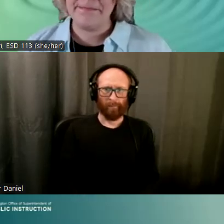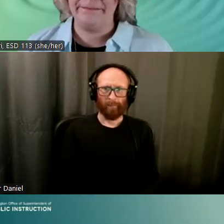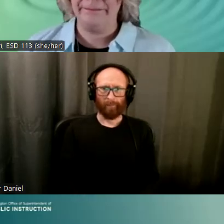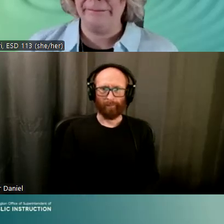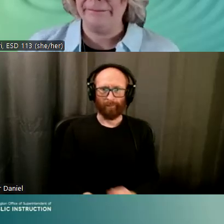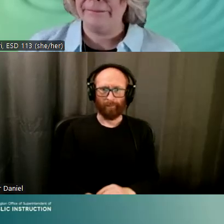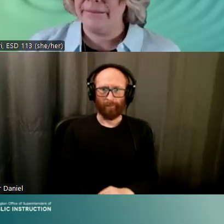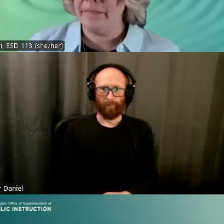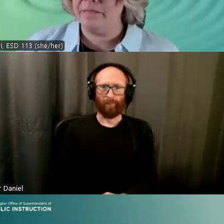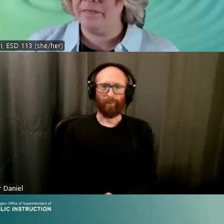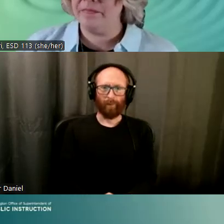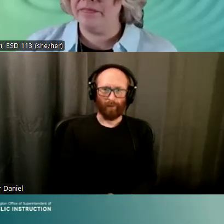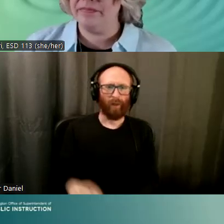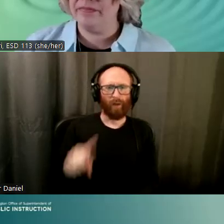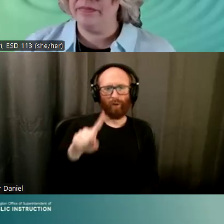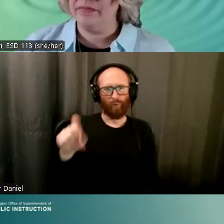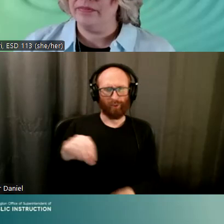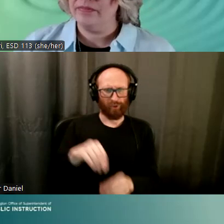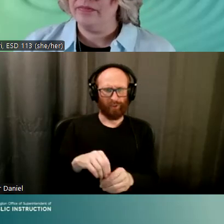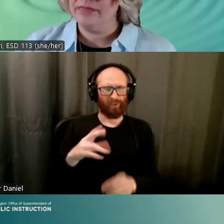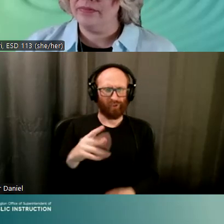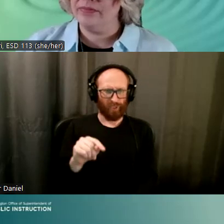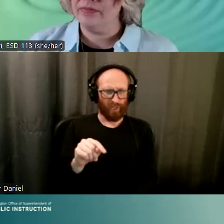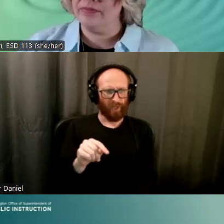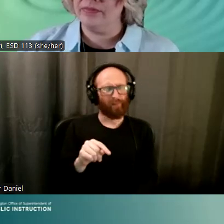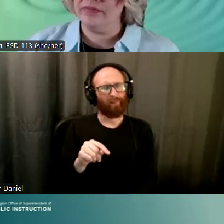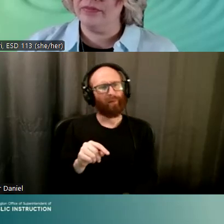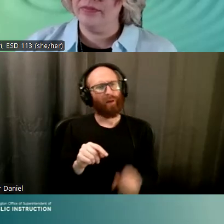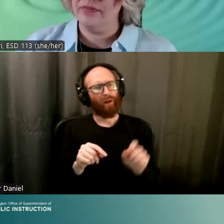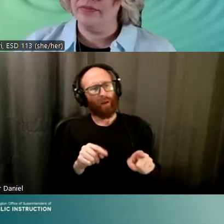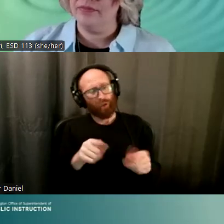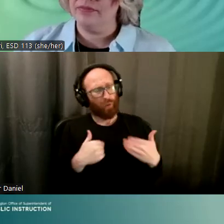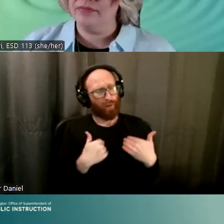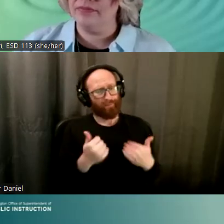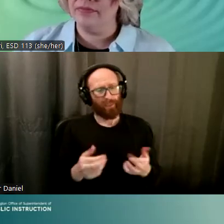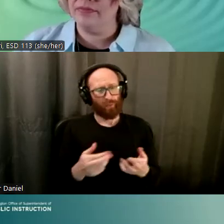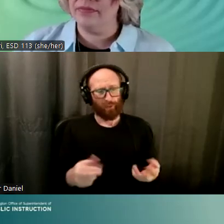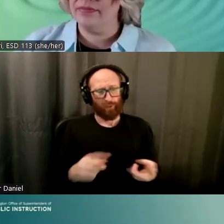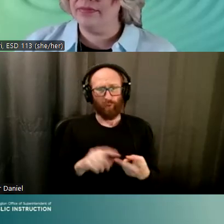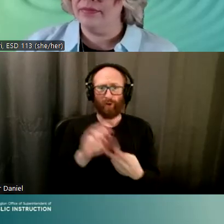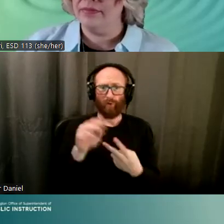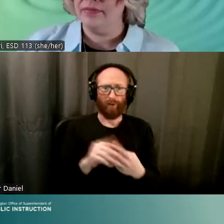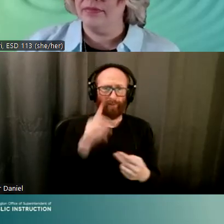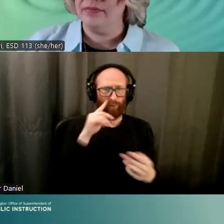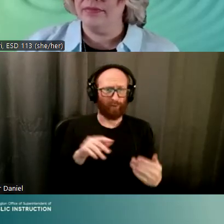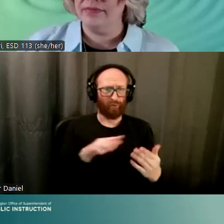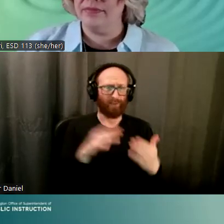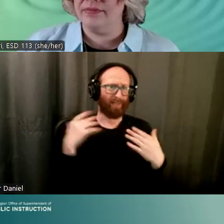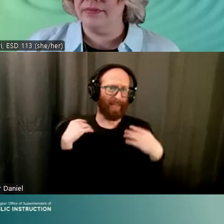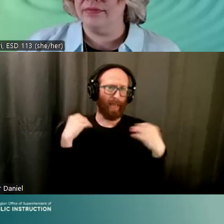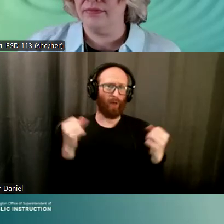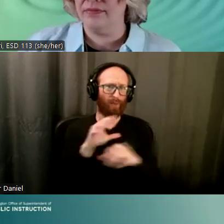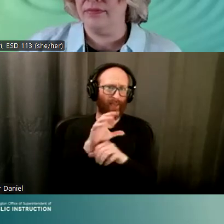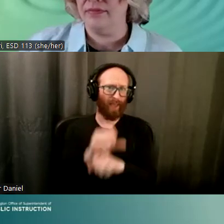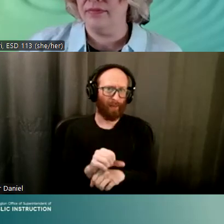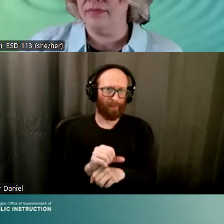We did get a question in the chat. Do you have any resources or curriculum for addressing healthy habits with social